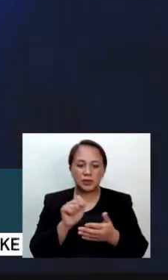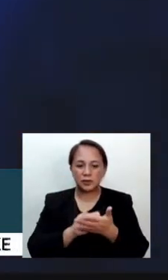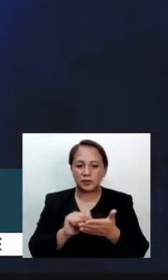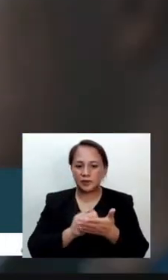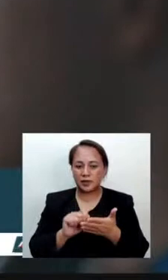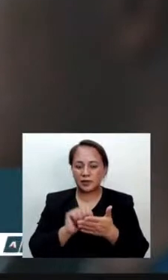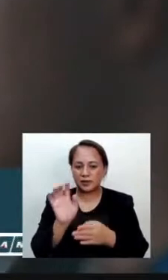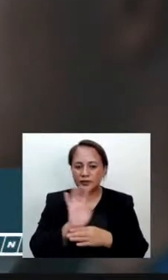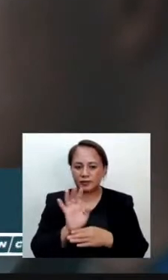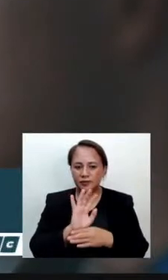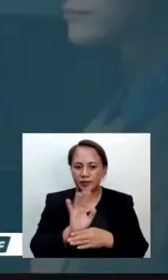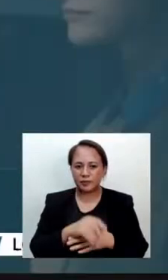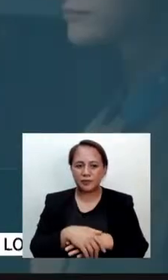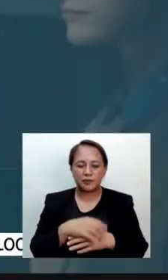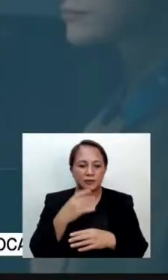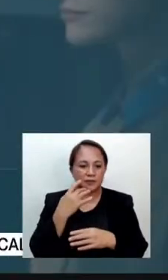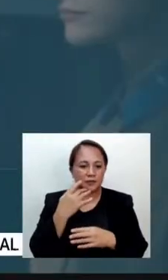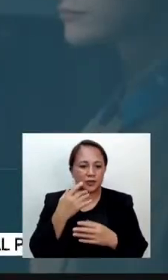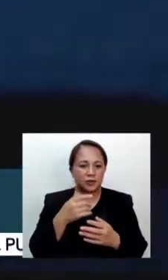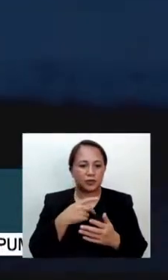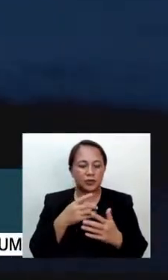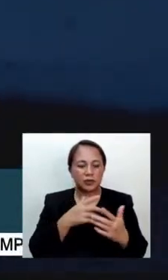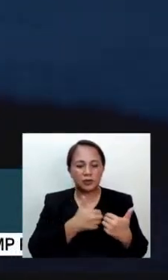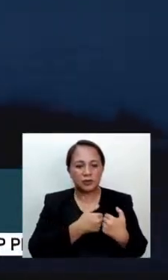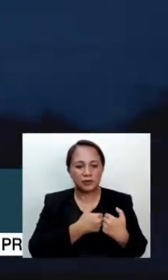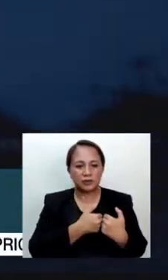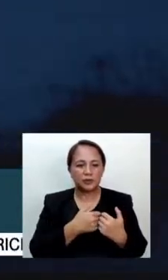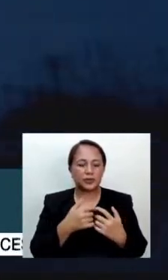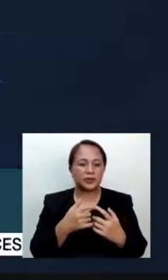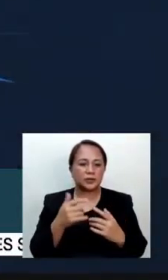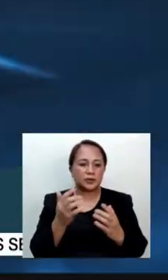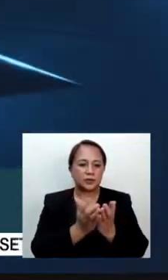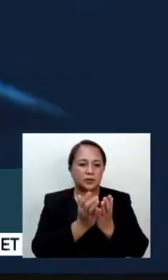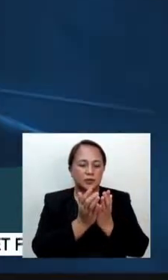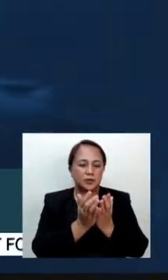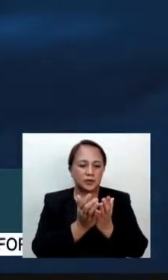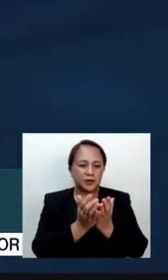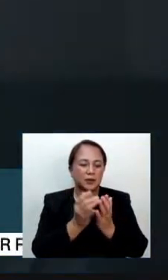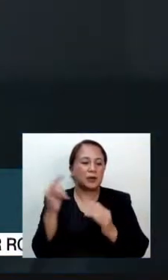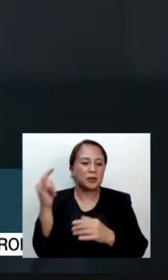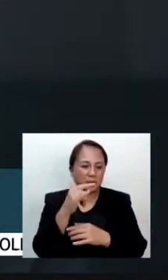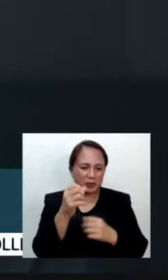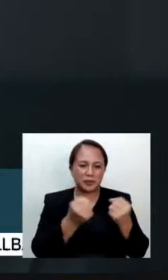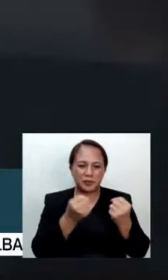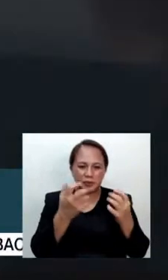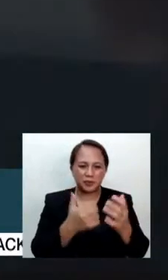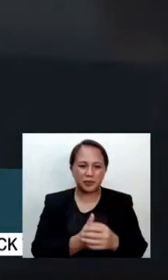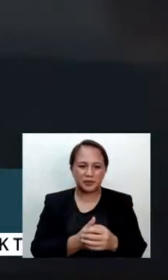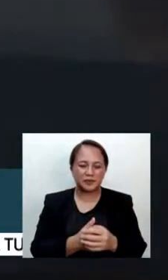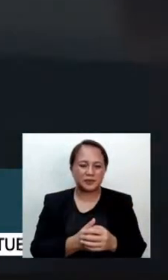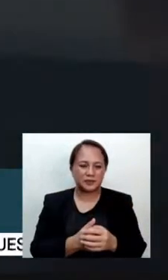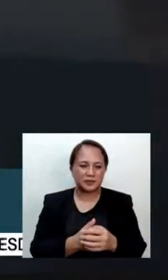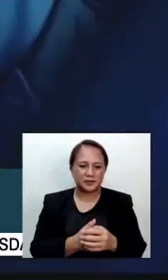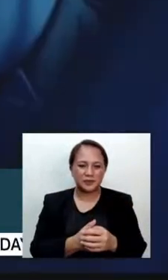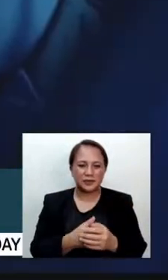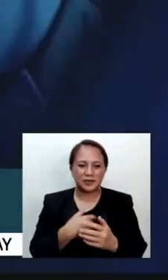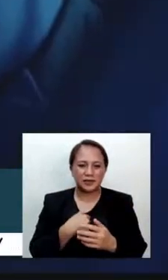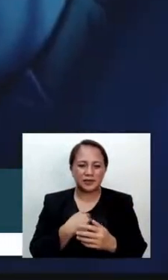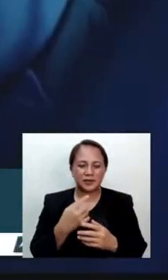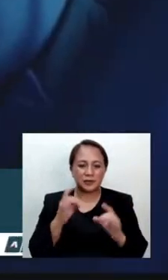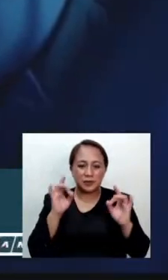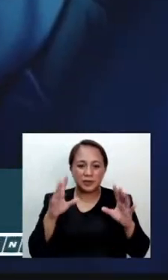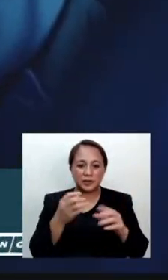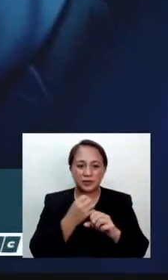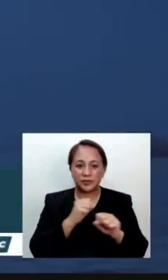is Sergei, who falls in love with a fighter pilot named Roman, played by Oleg Zagorodnil. They risk their freedom and